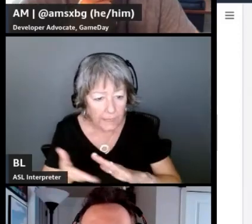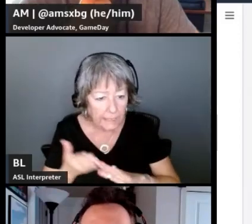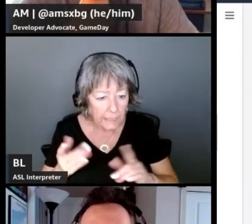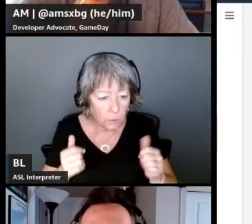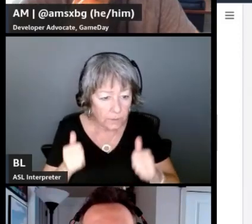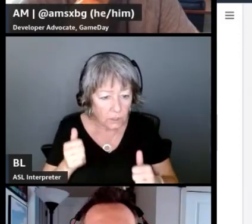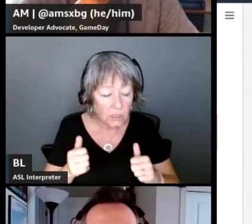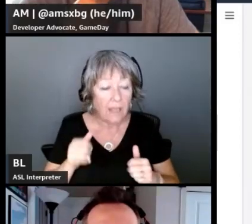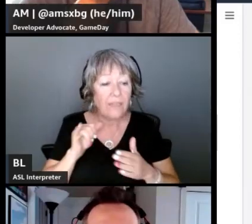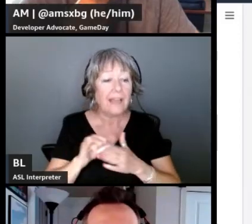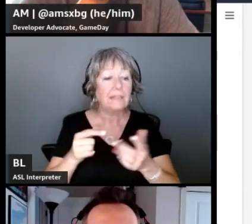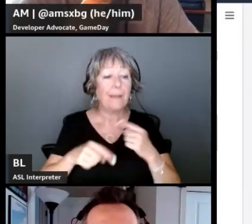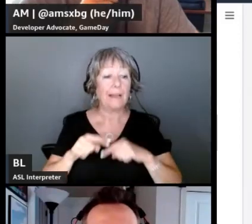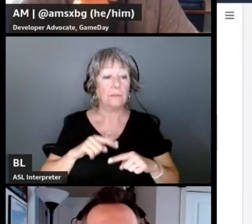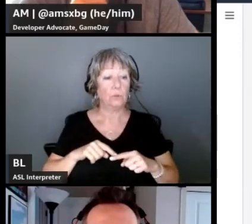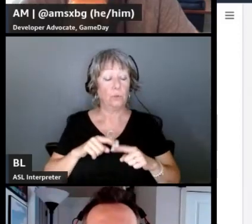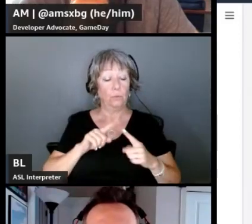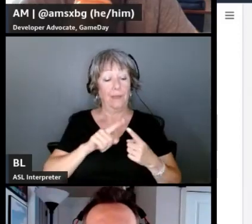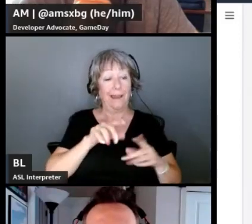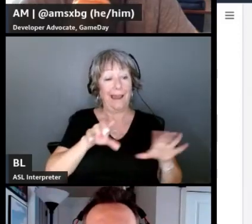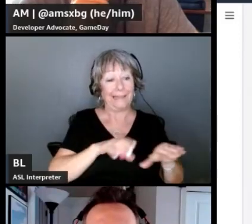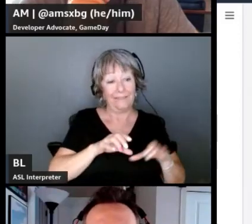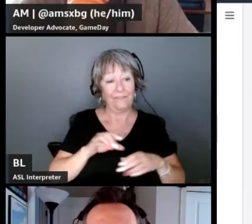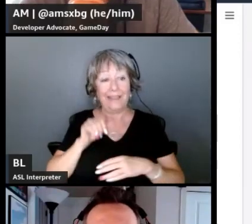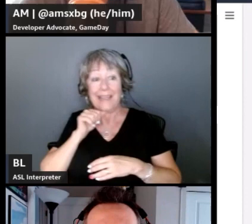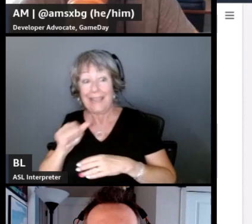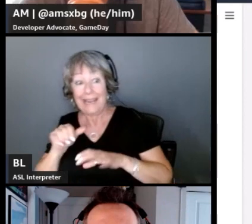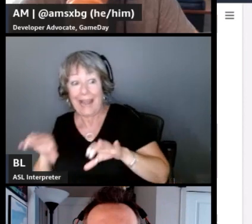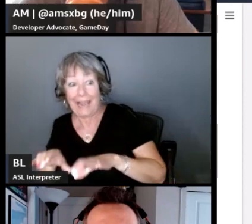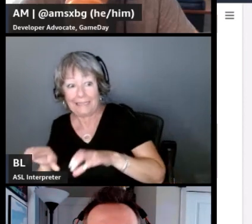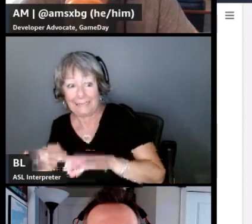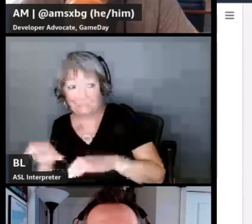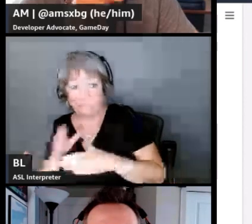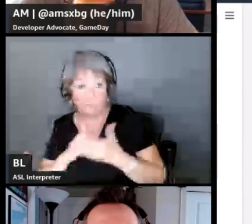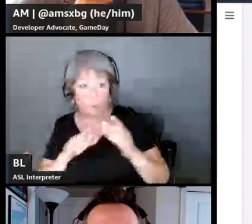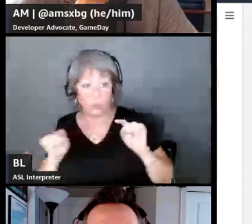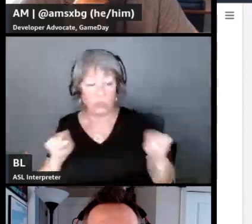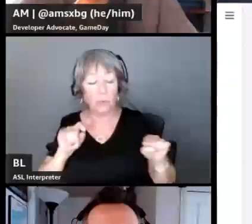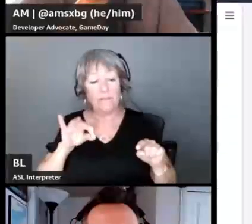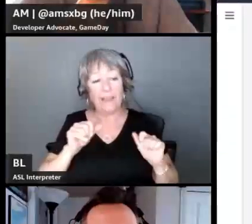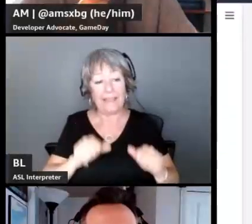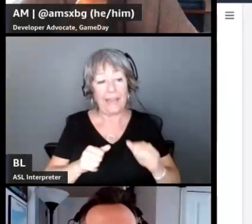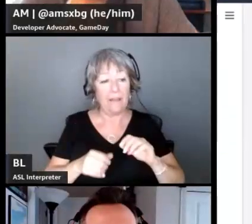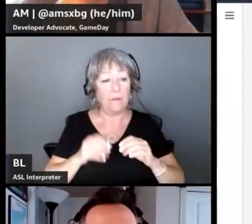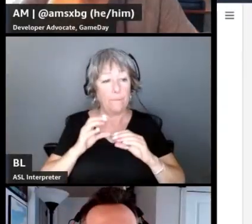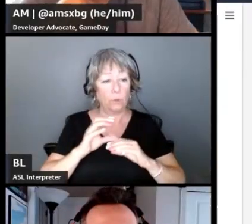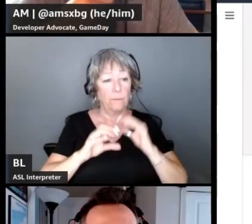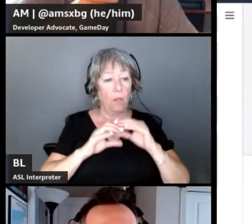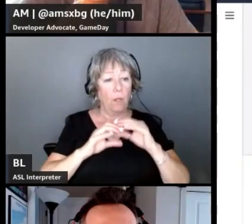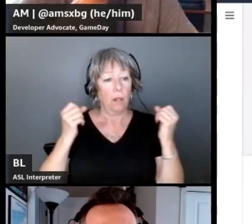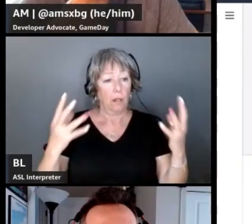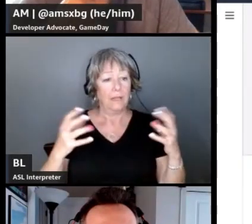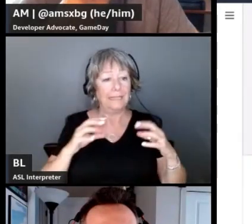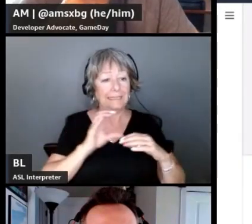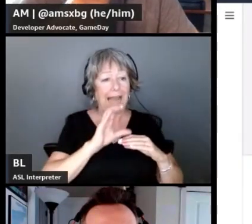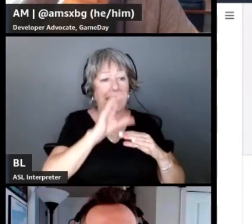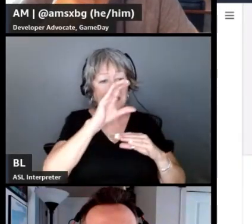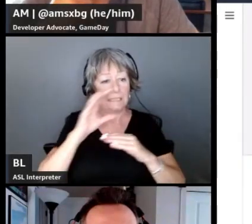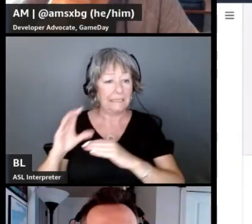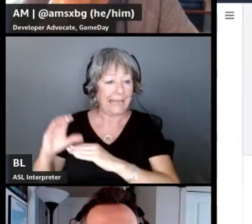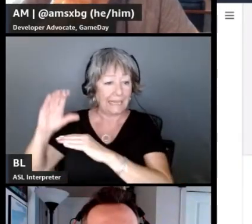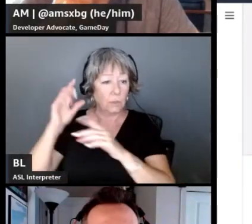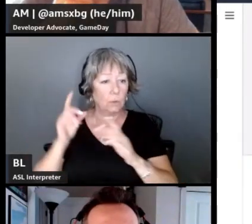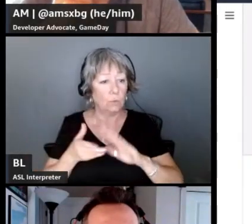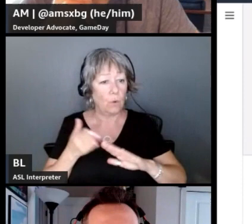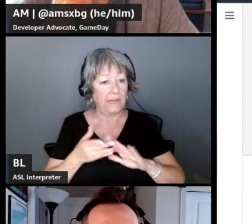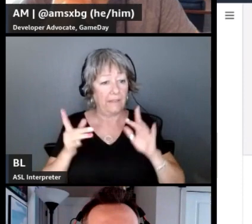of like inactive and active portion. So if I could have multiple StackSet operations running, right? And I want to see like which are accounts, what is happening,